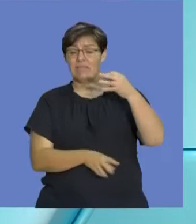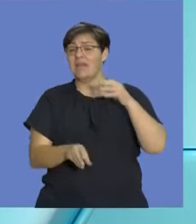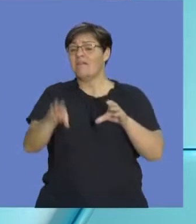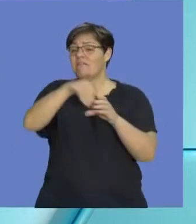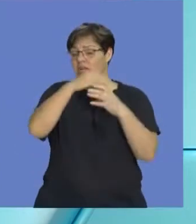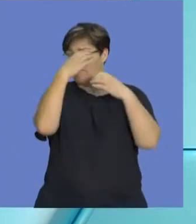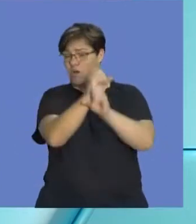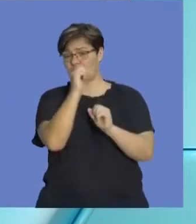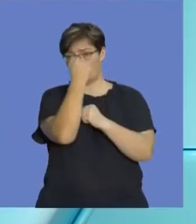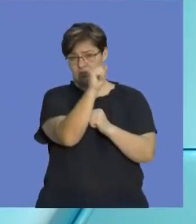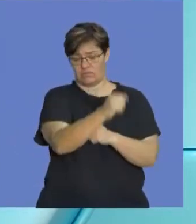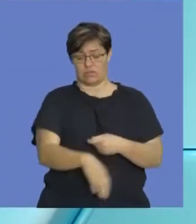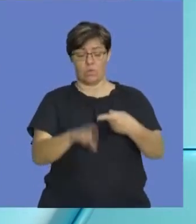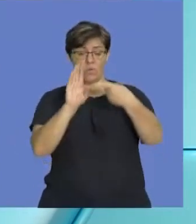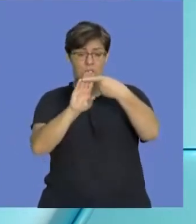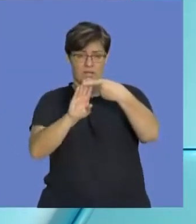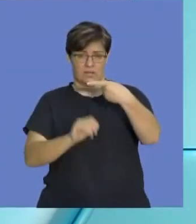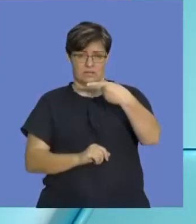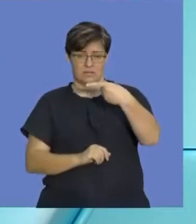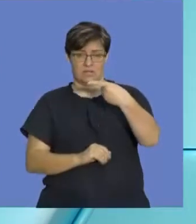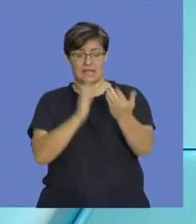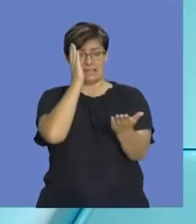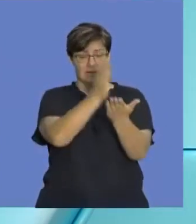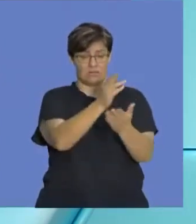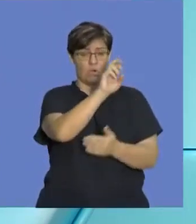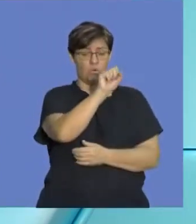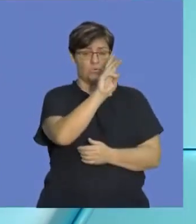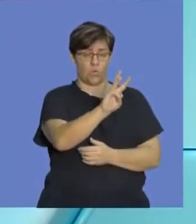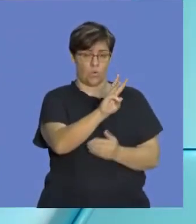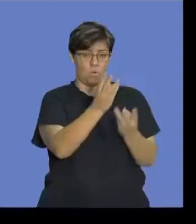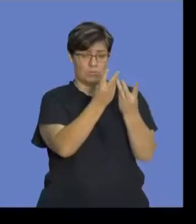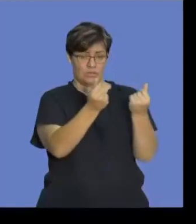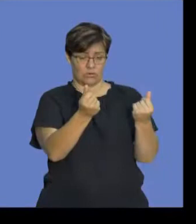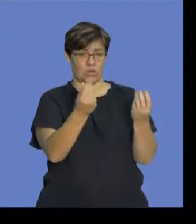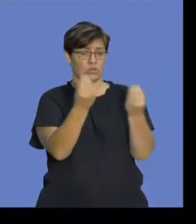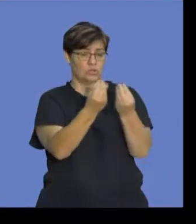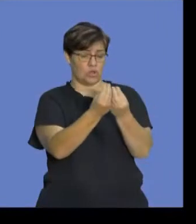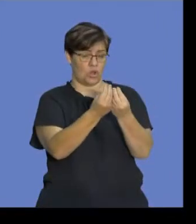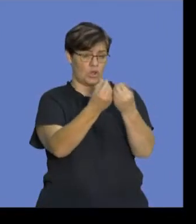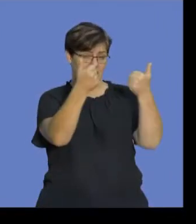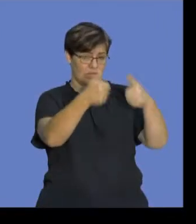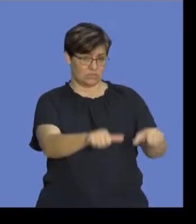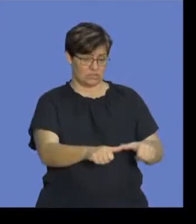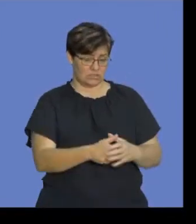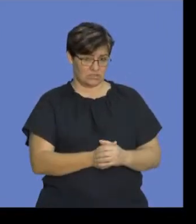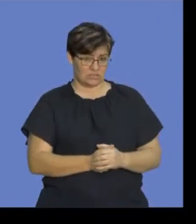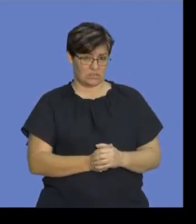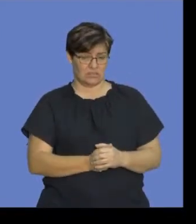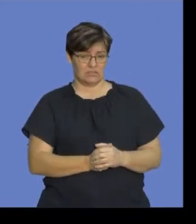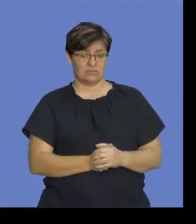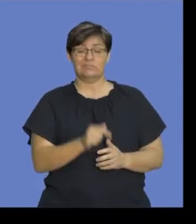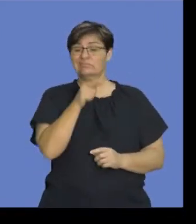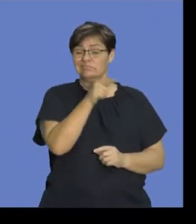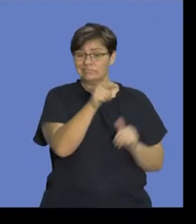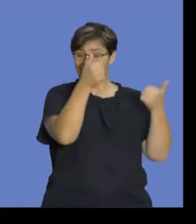with manufacturing. And these are one, your direct raw materials stock account,